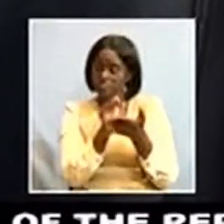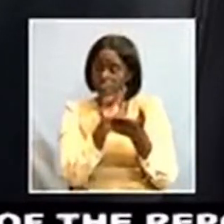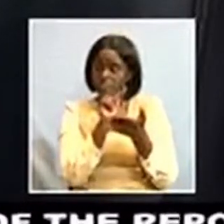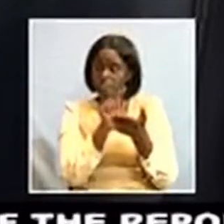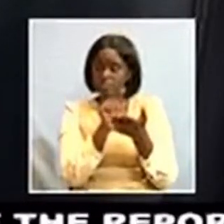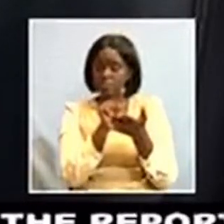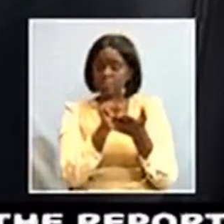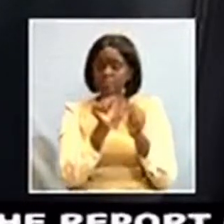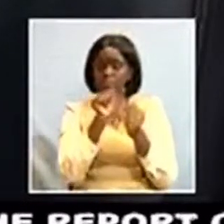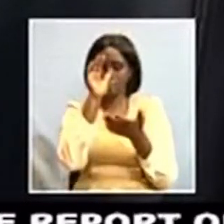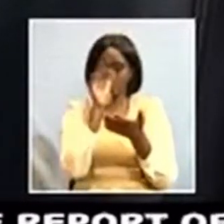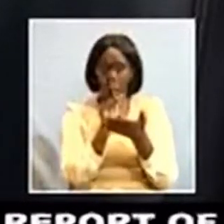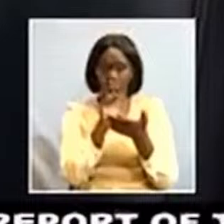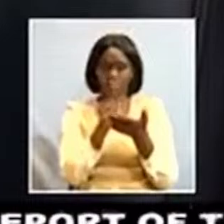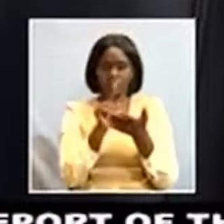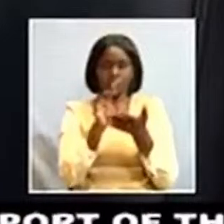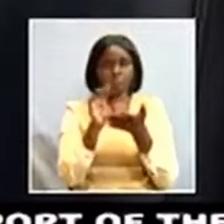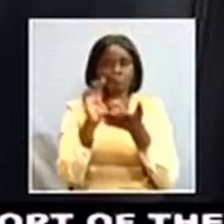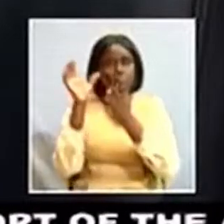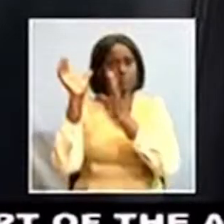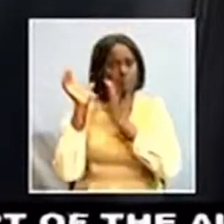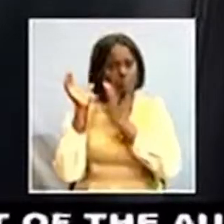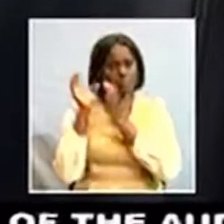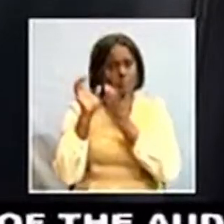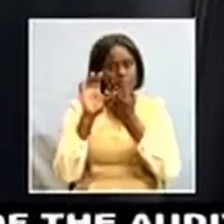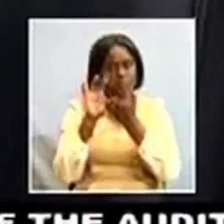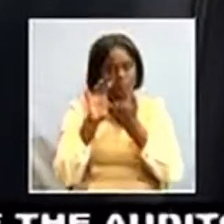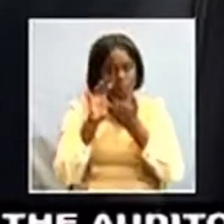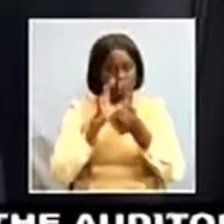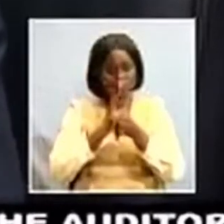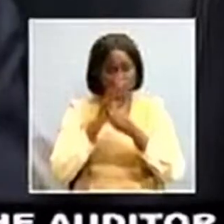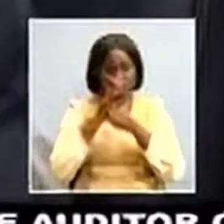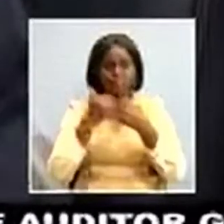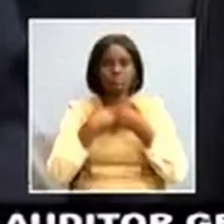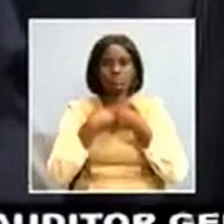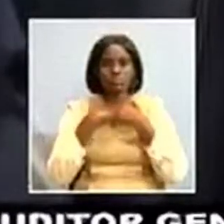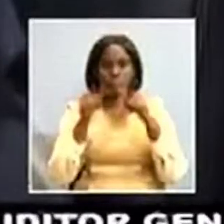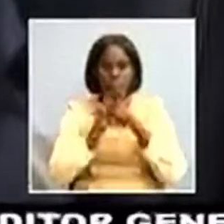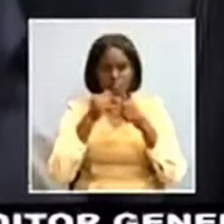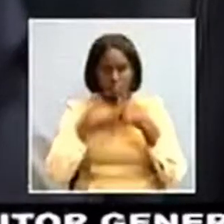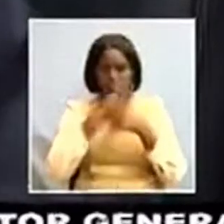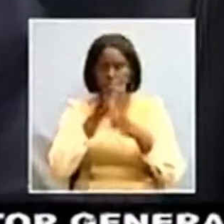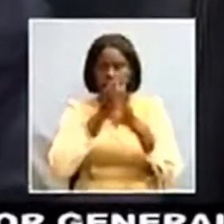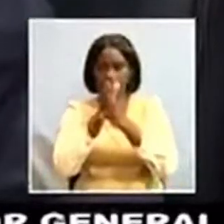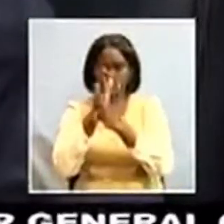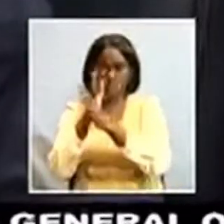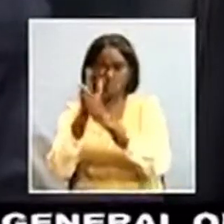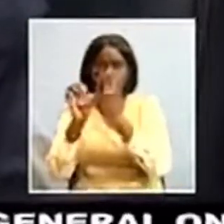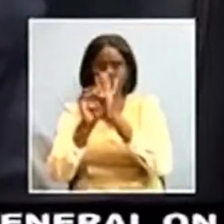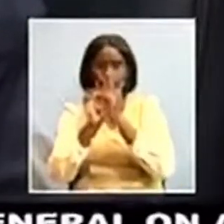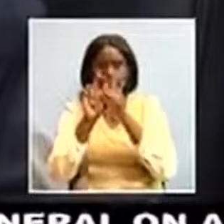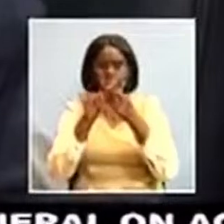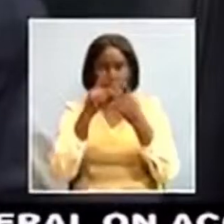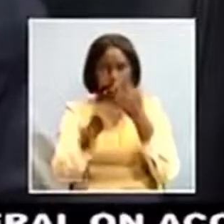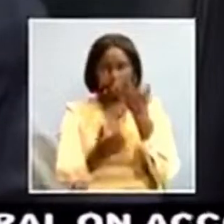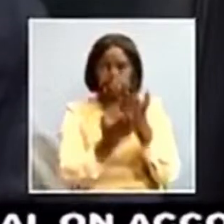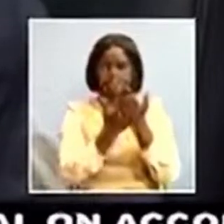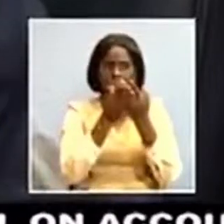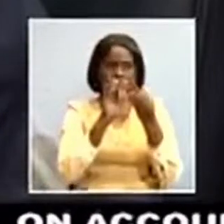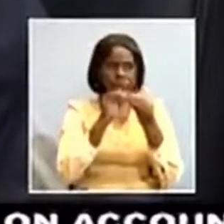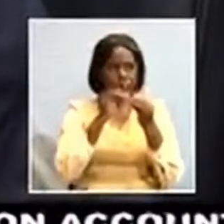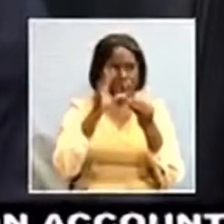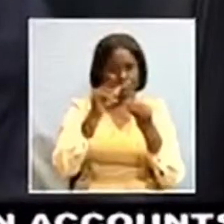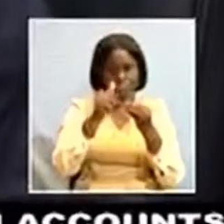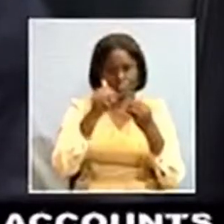the debt burden once realized, and they've referred us to Appendix 7 as where